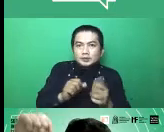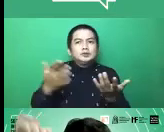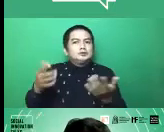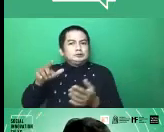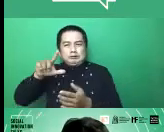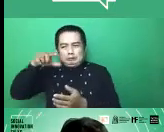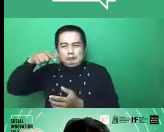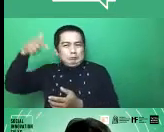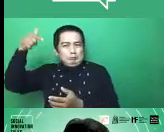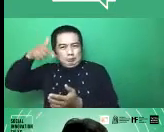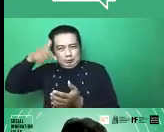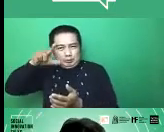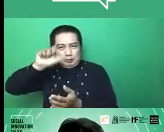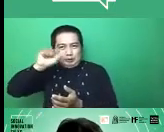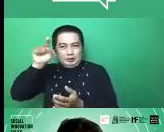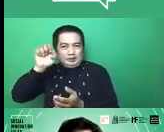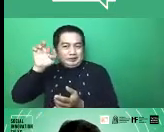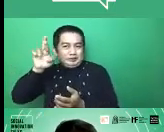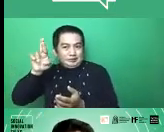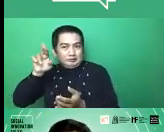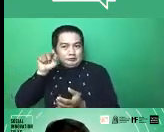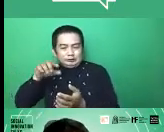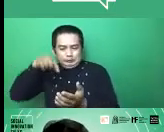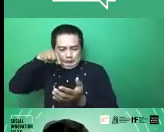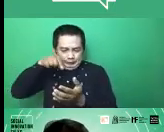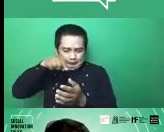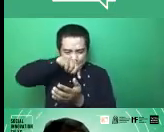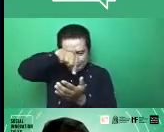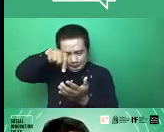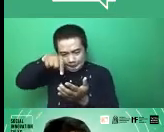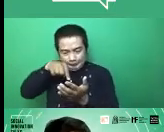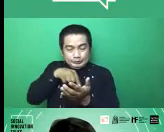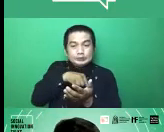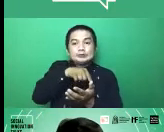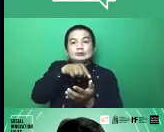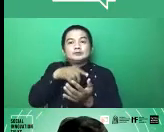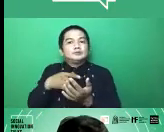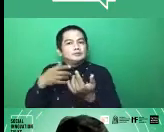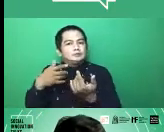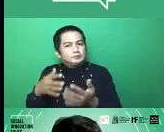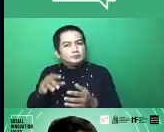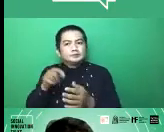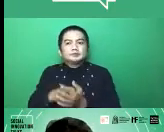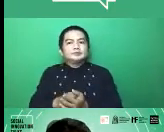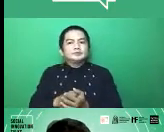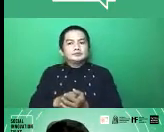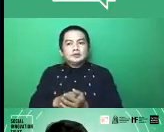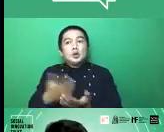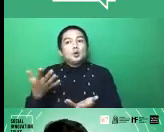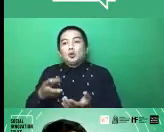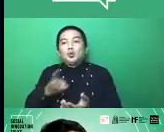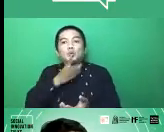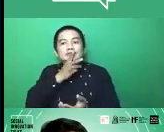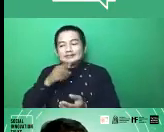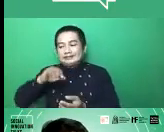burn using a laser that material off to get rid of it, to subtract or remove. And one thing we can mention, like water jet cutters, it